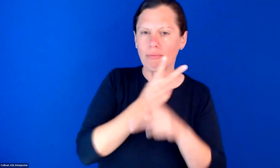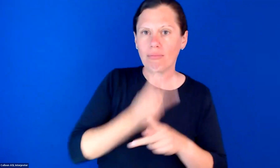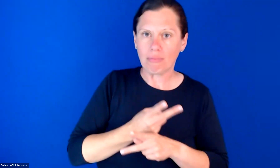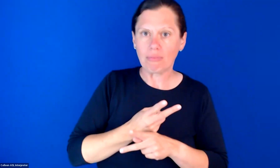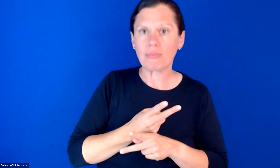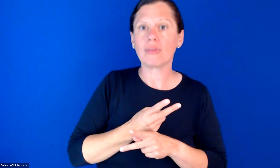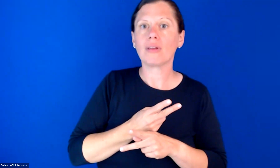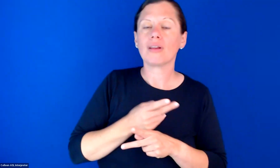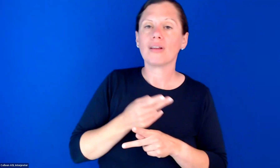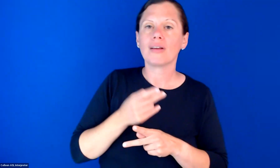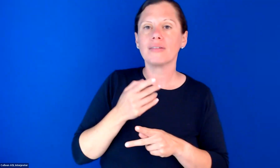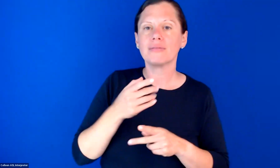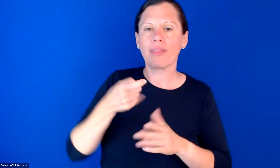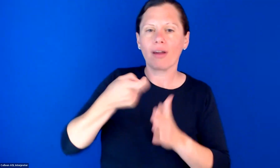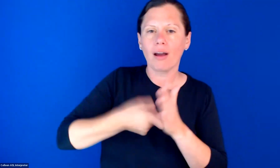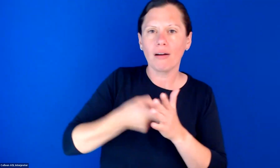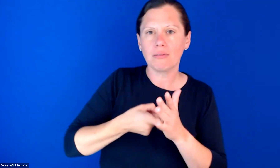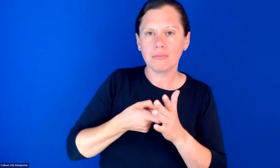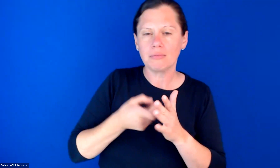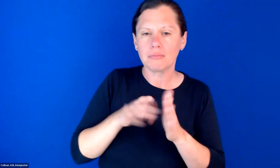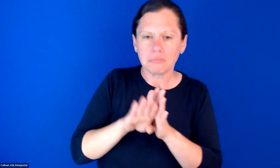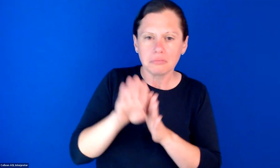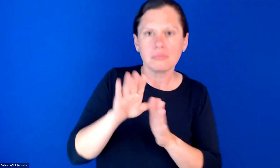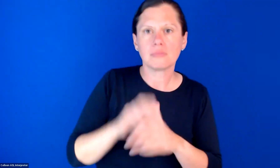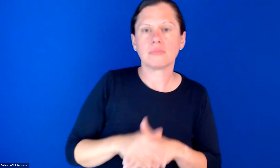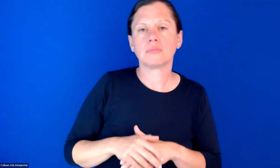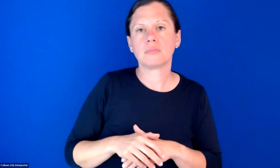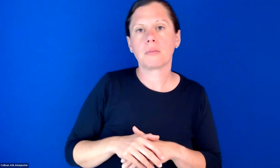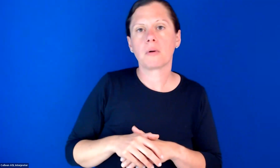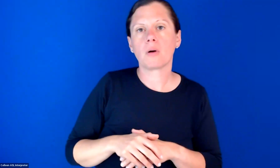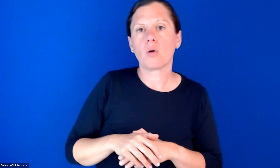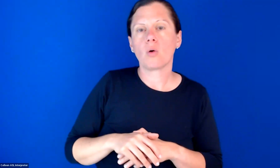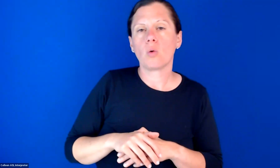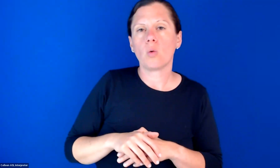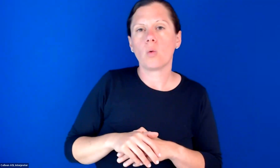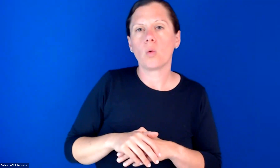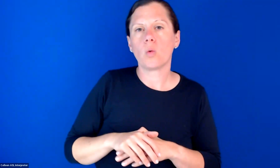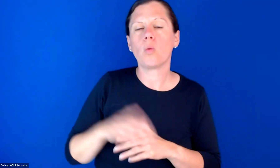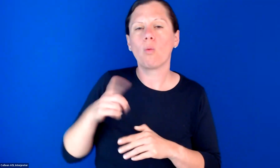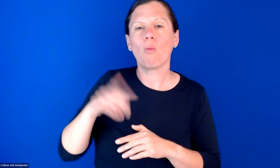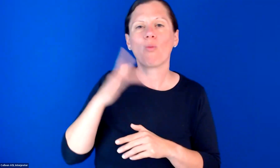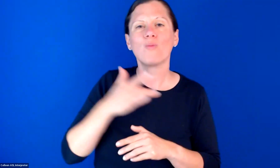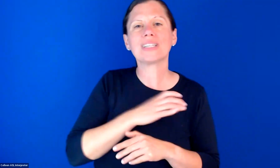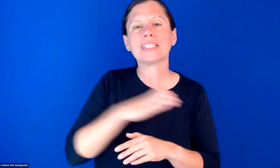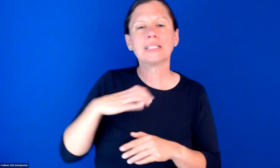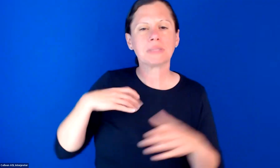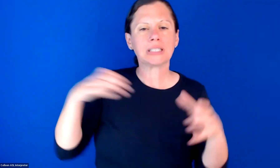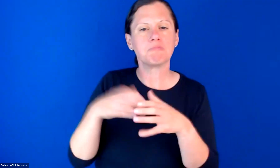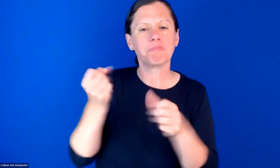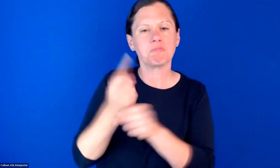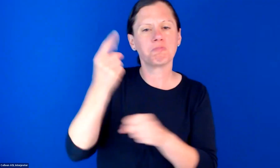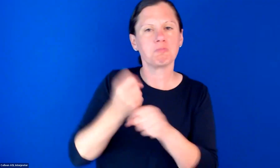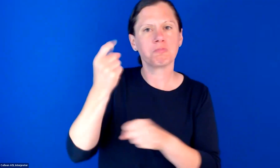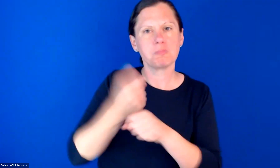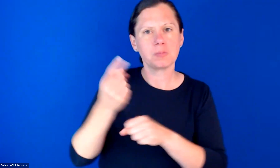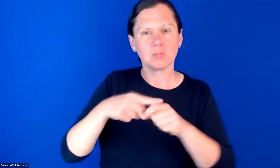OFM. And they'll be meeting, I believe it's annually, and they will be making a recommendation